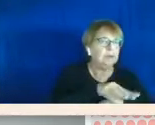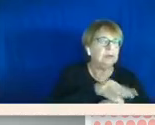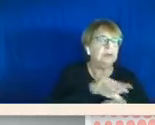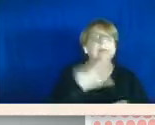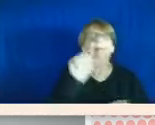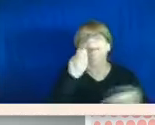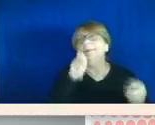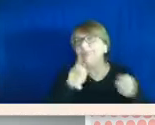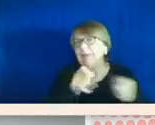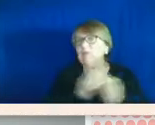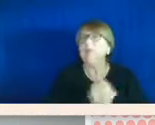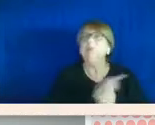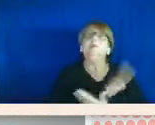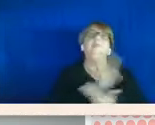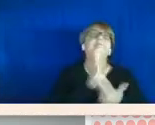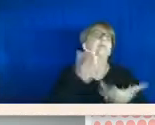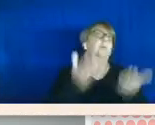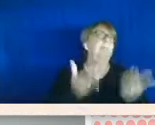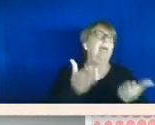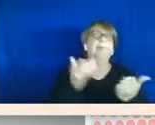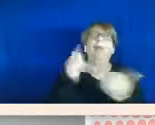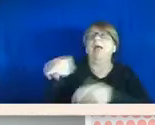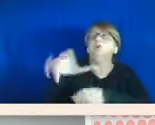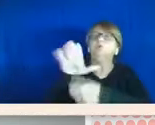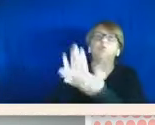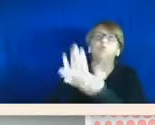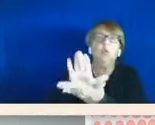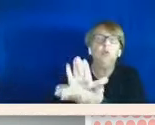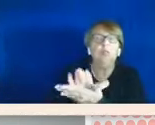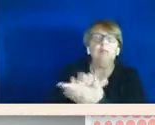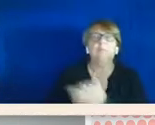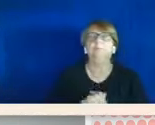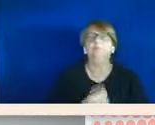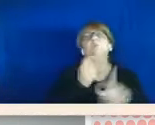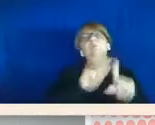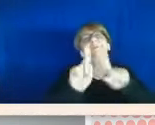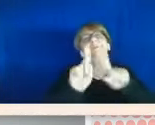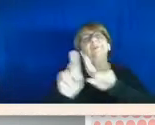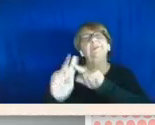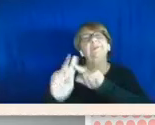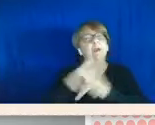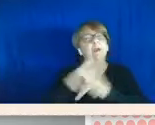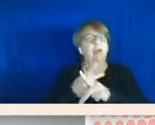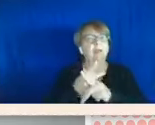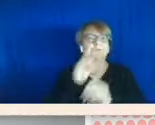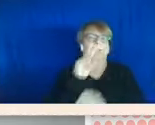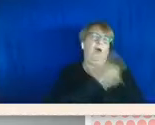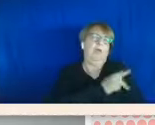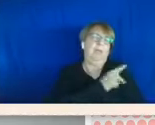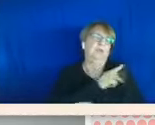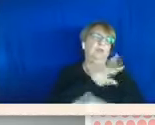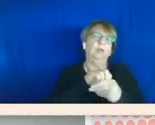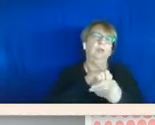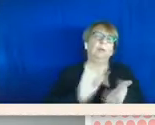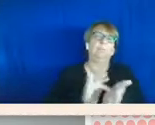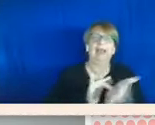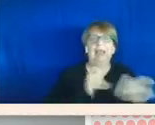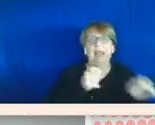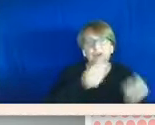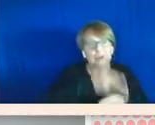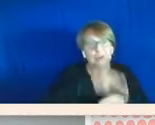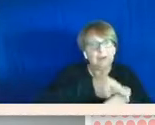be happening at a school. So the different kinds of outpatient services include medication management, but it's all